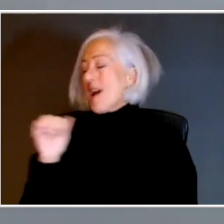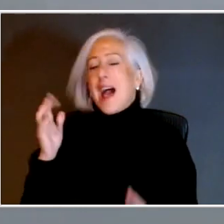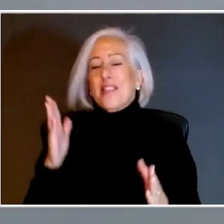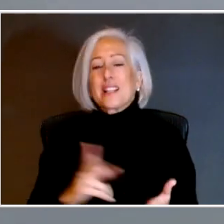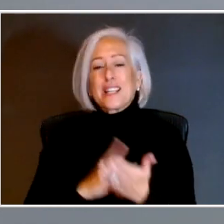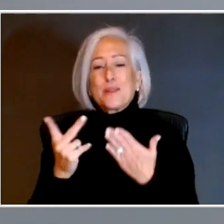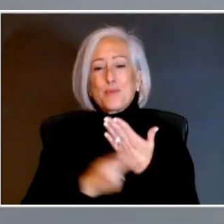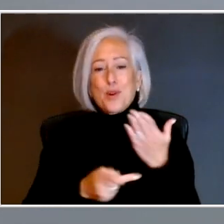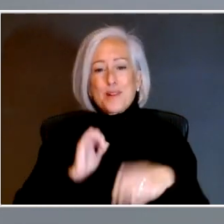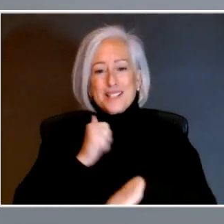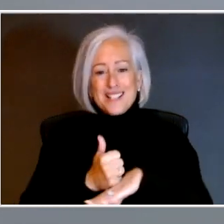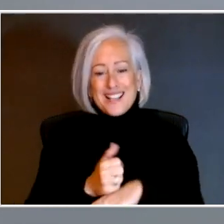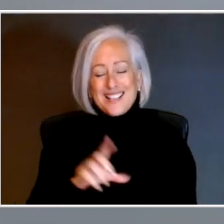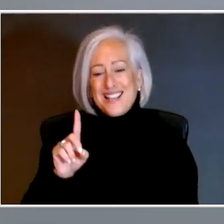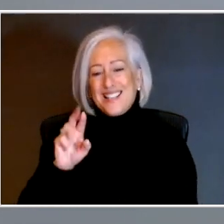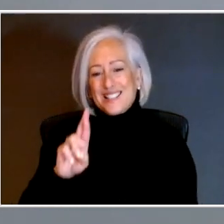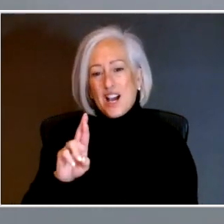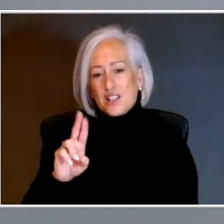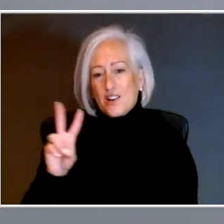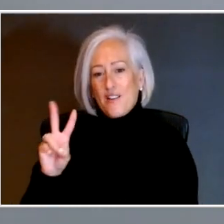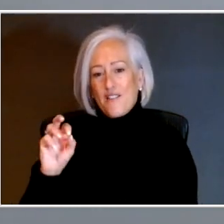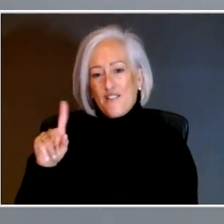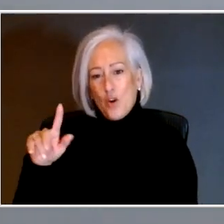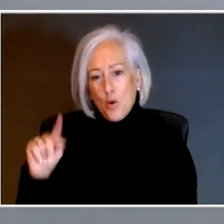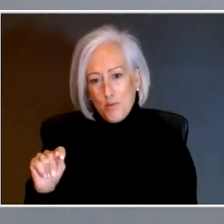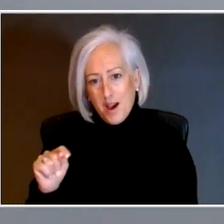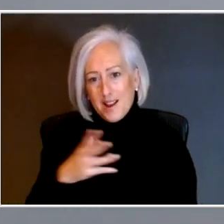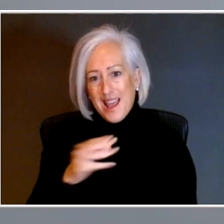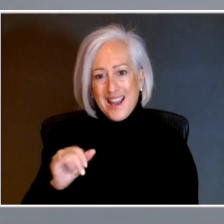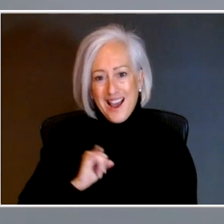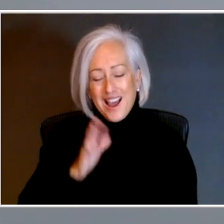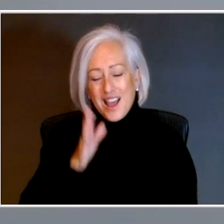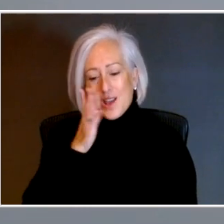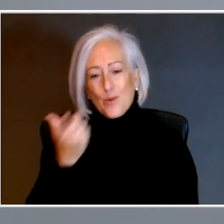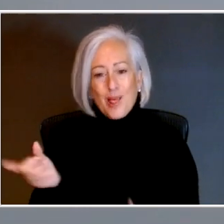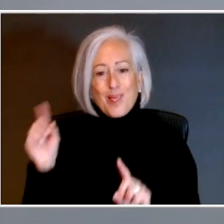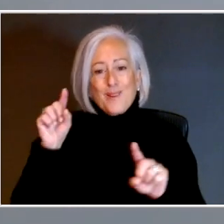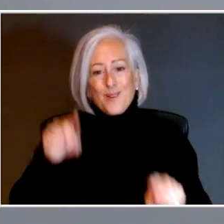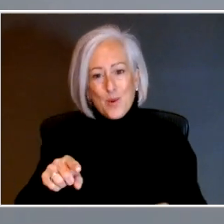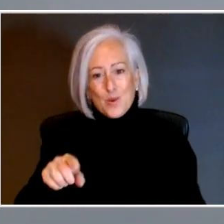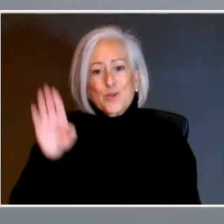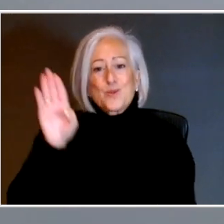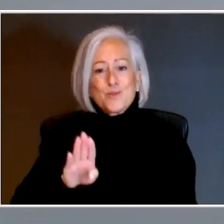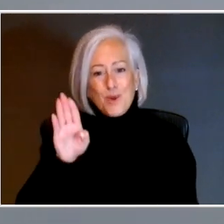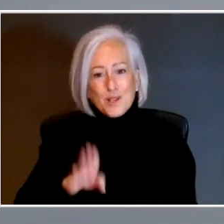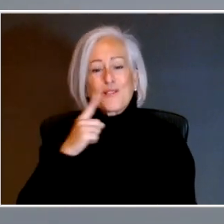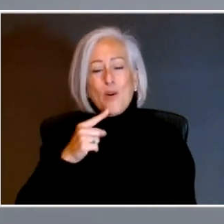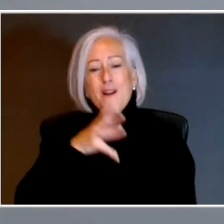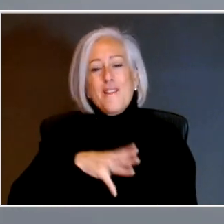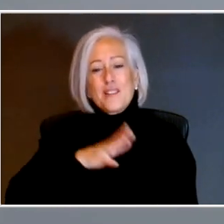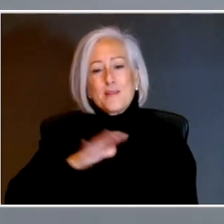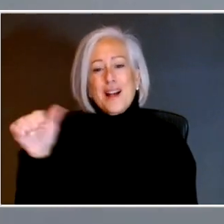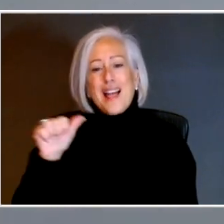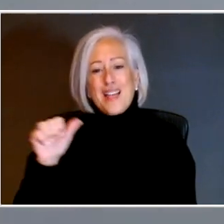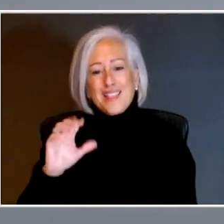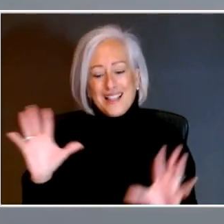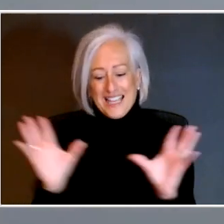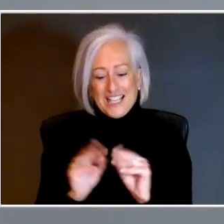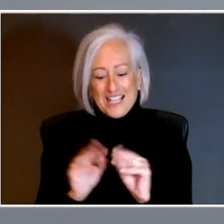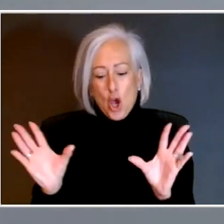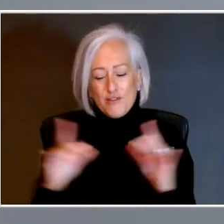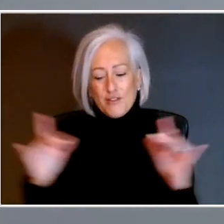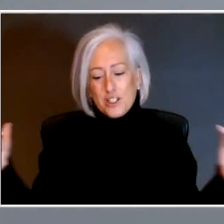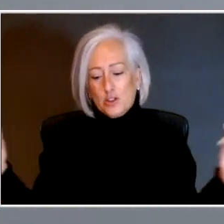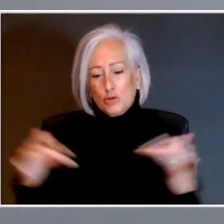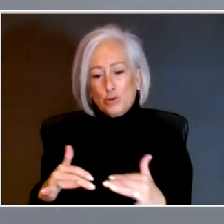know Dr. Vopat and I are going to go to the Female Athlete Conference this summer in Boston, which we're super excited about. We're really